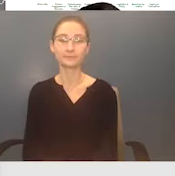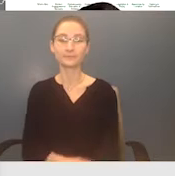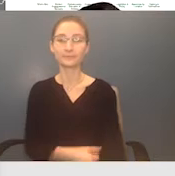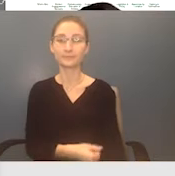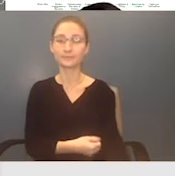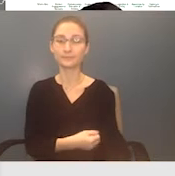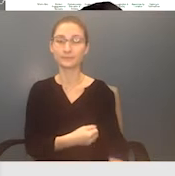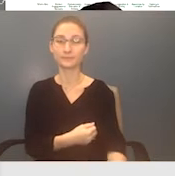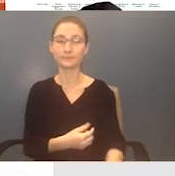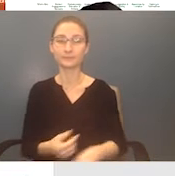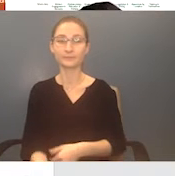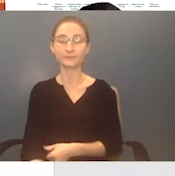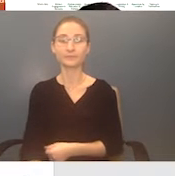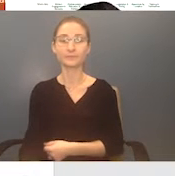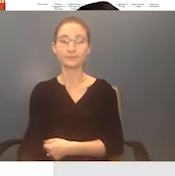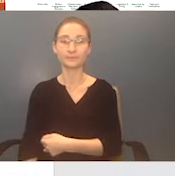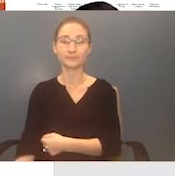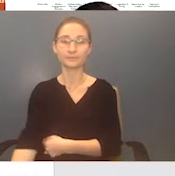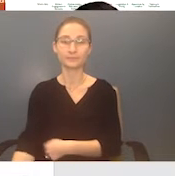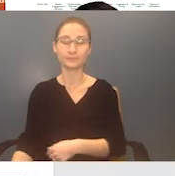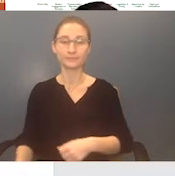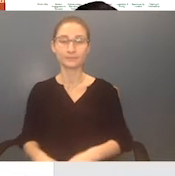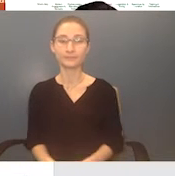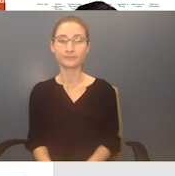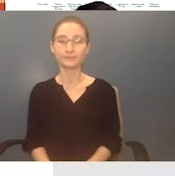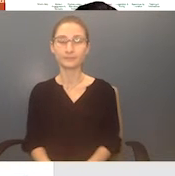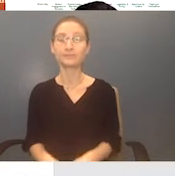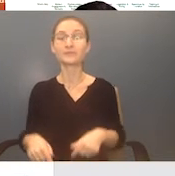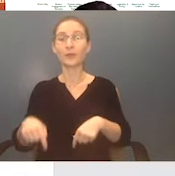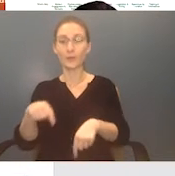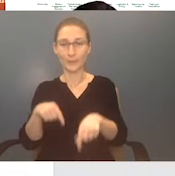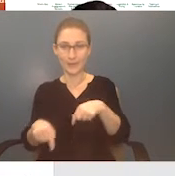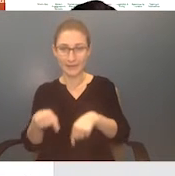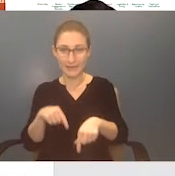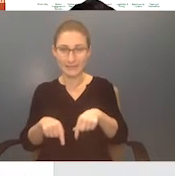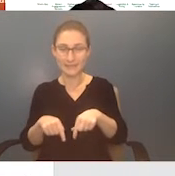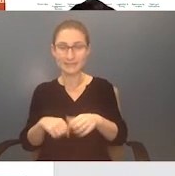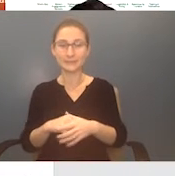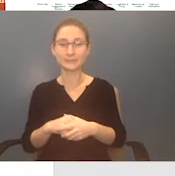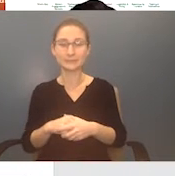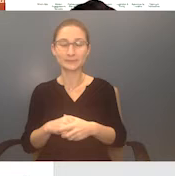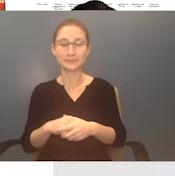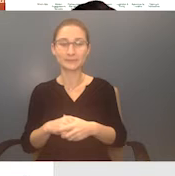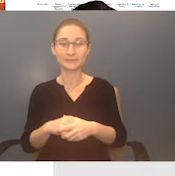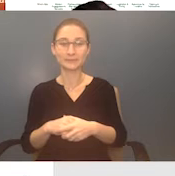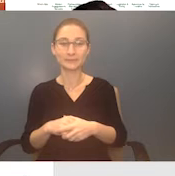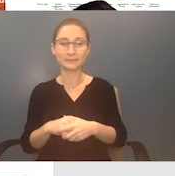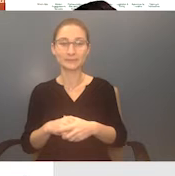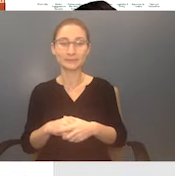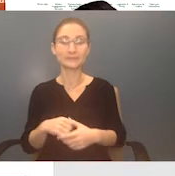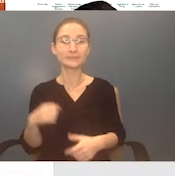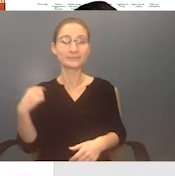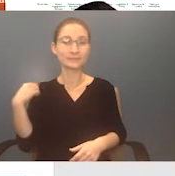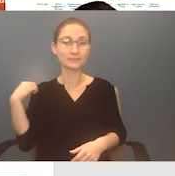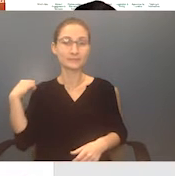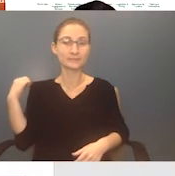And then going back, lost my place, that's okay.